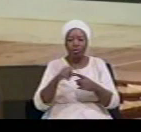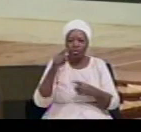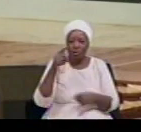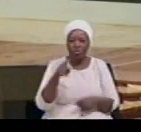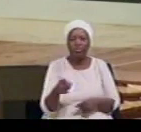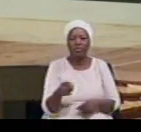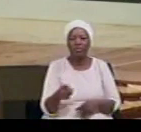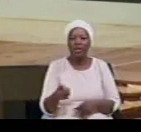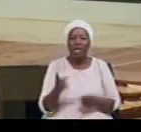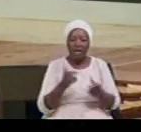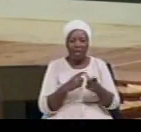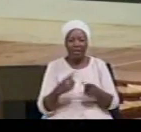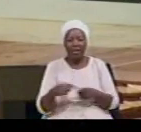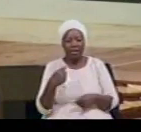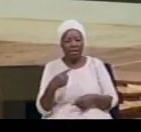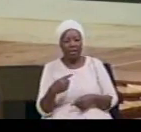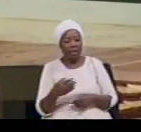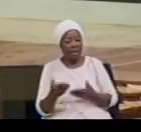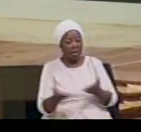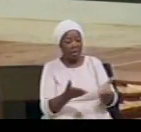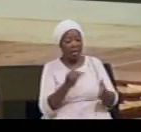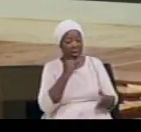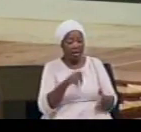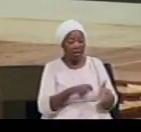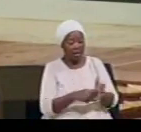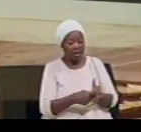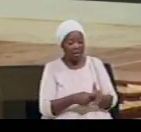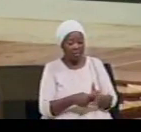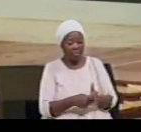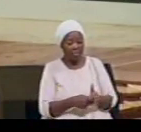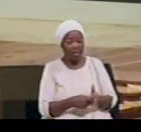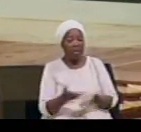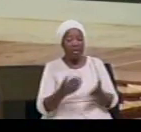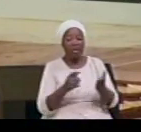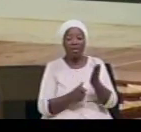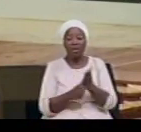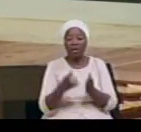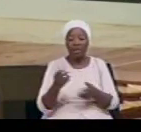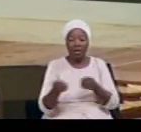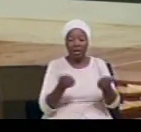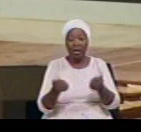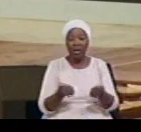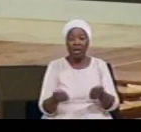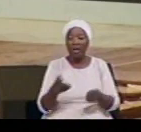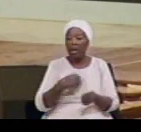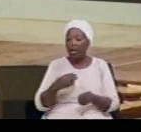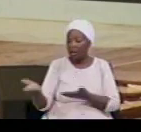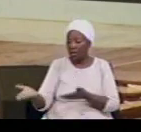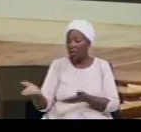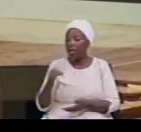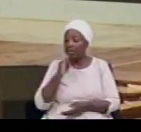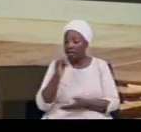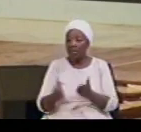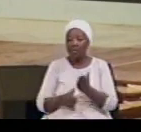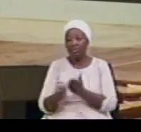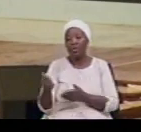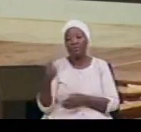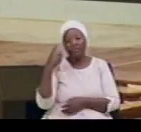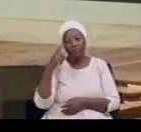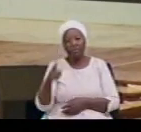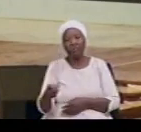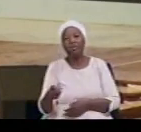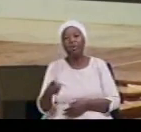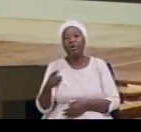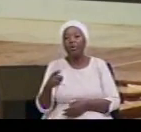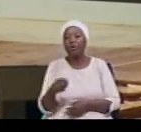and he said, here is the key, here is the car, here is the receipt, all in